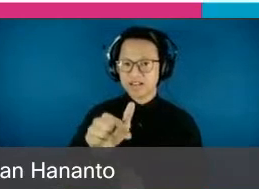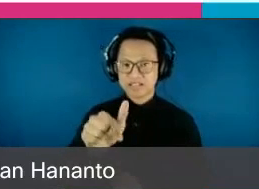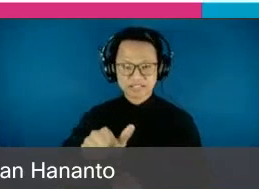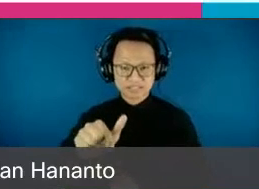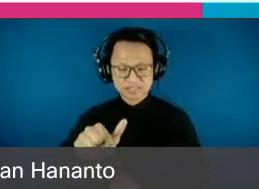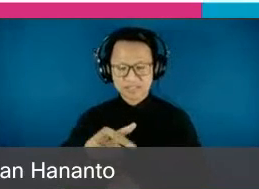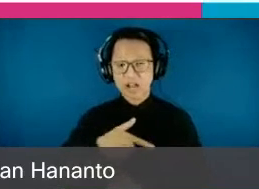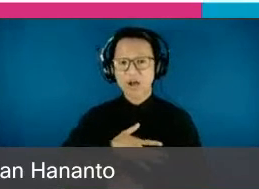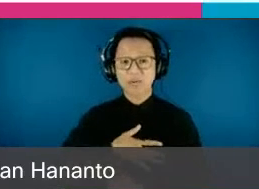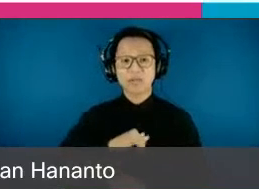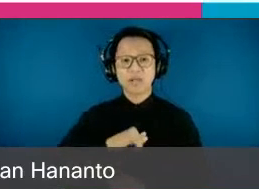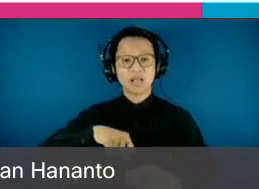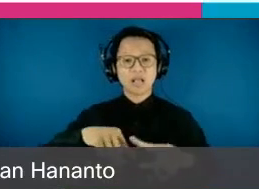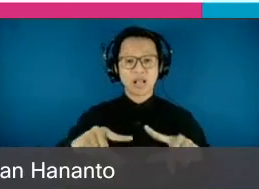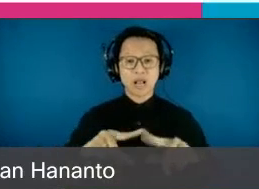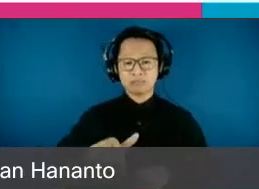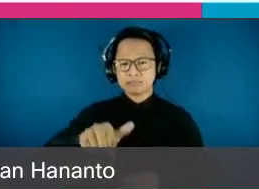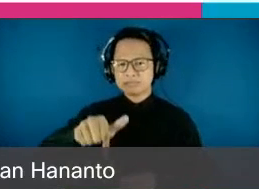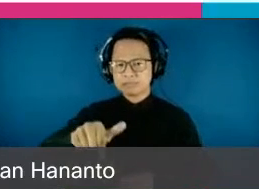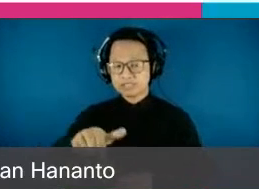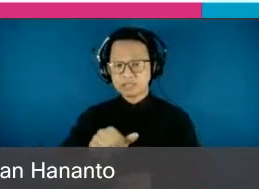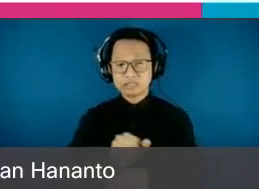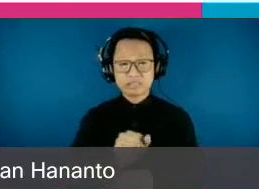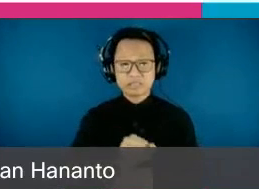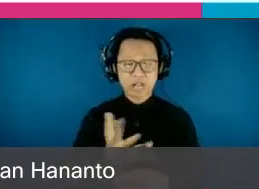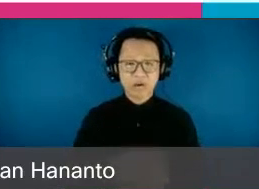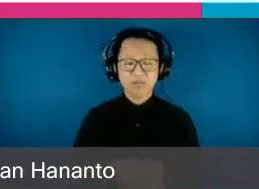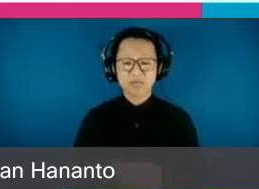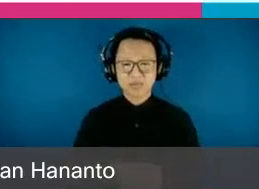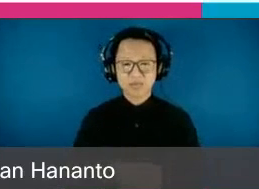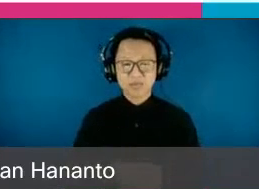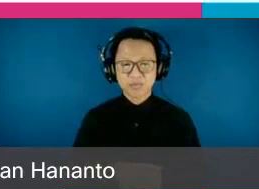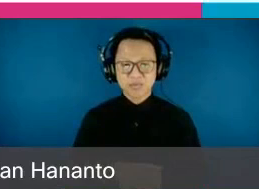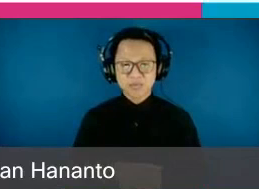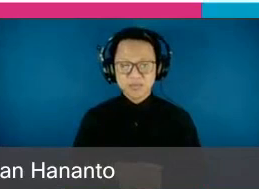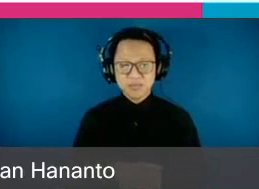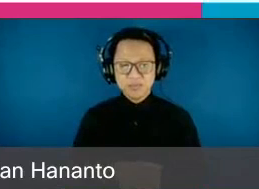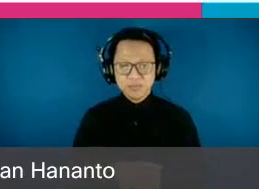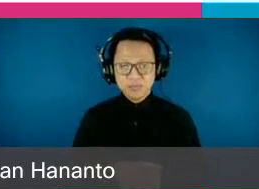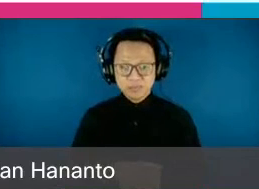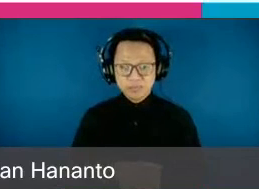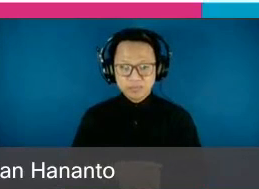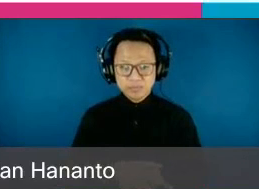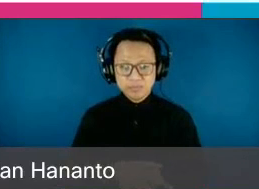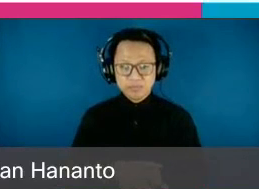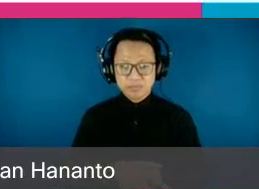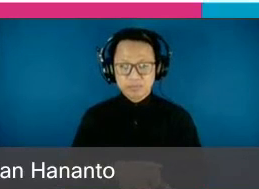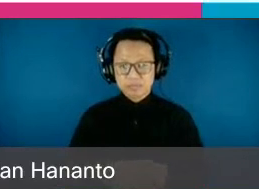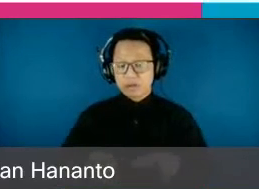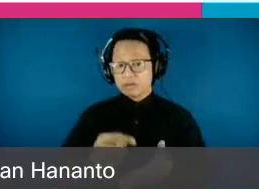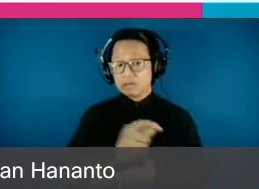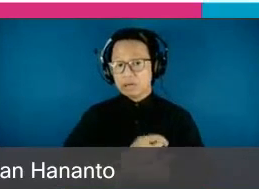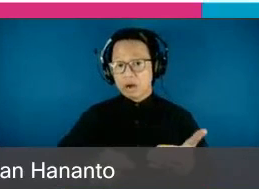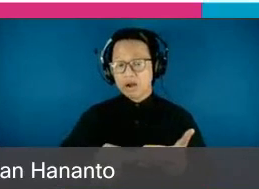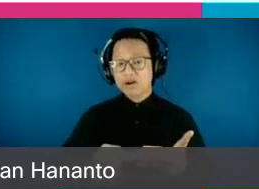I'm Ika Ningtyas, currently as a General Secretary of the Alliance of Independent Journalists, or AJ. I